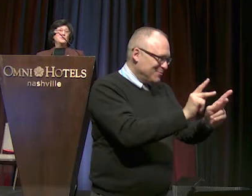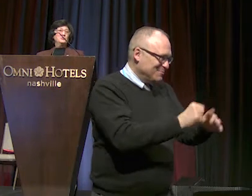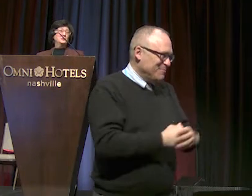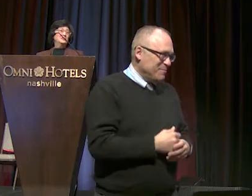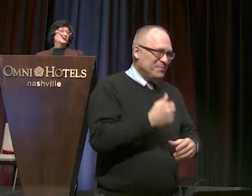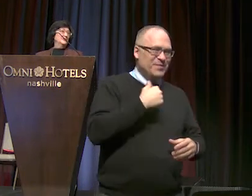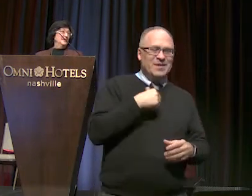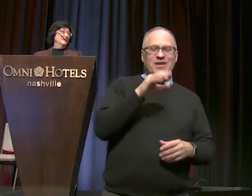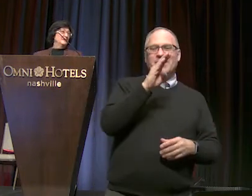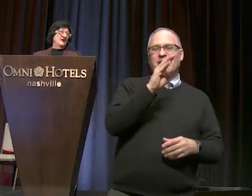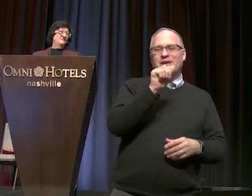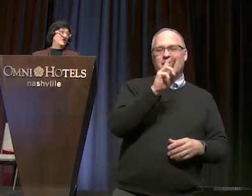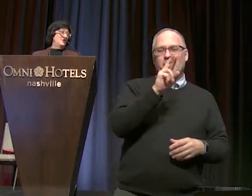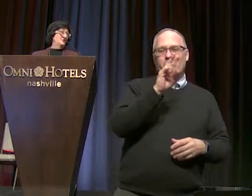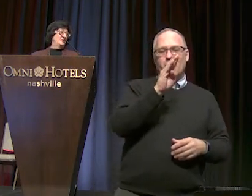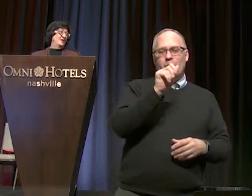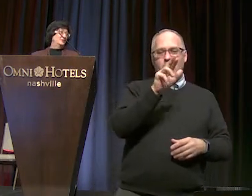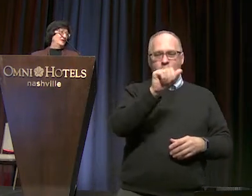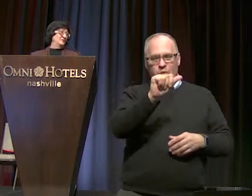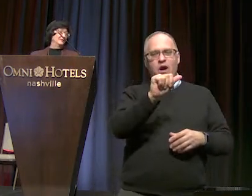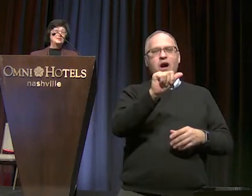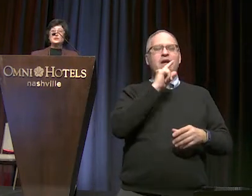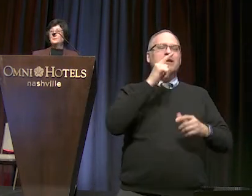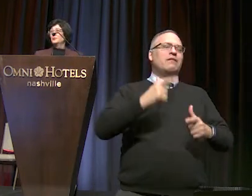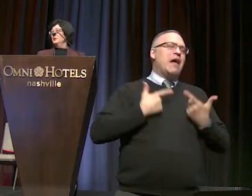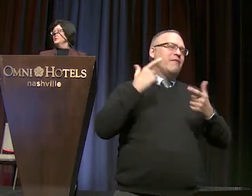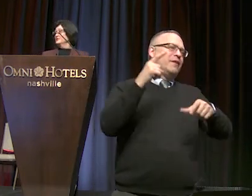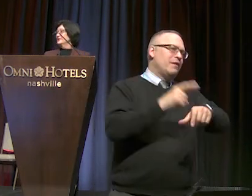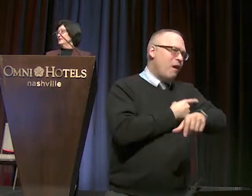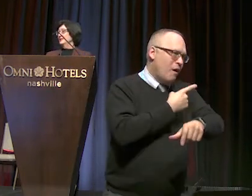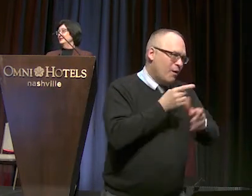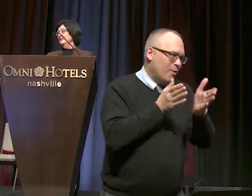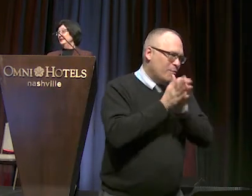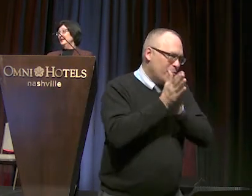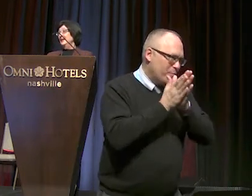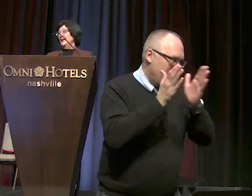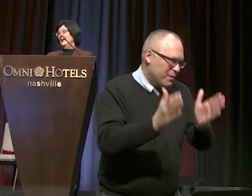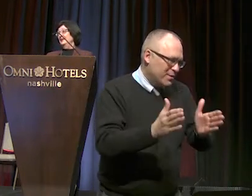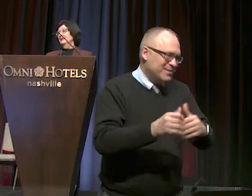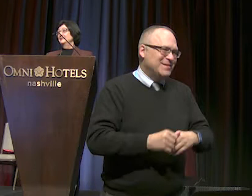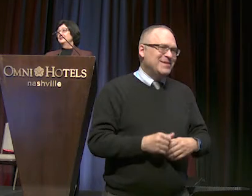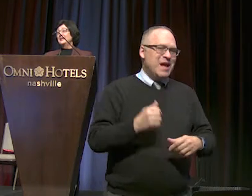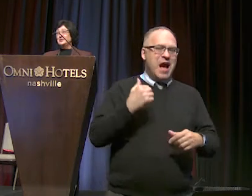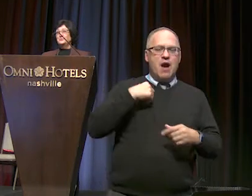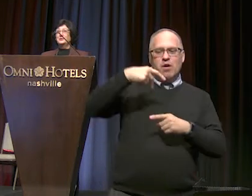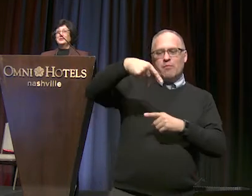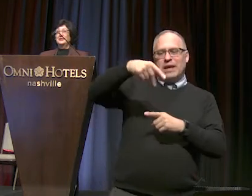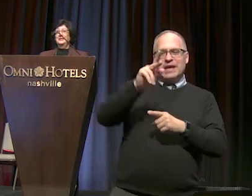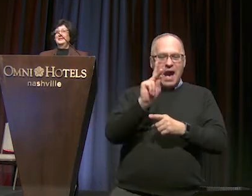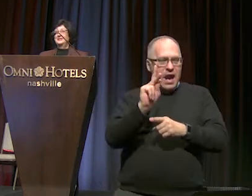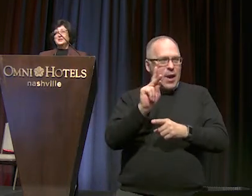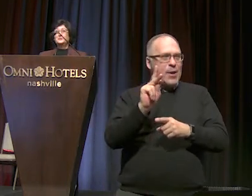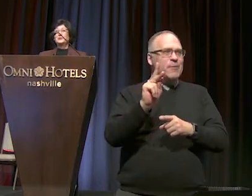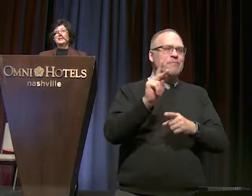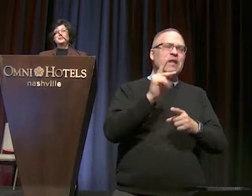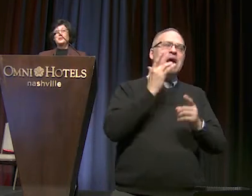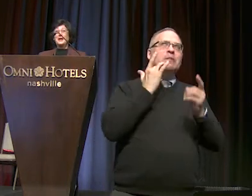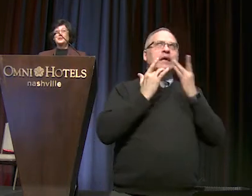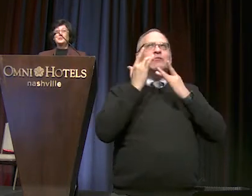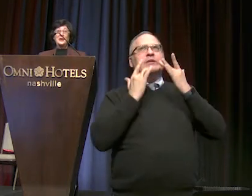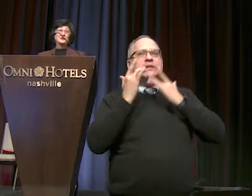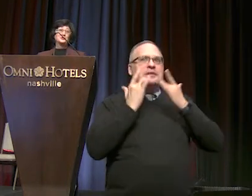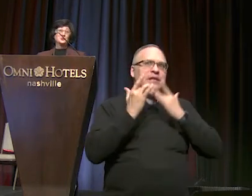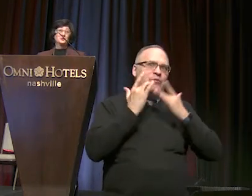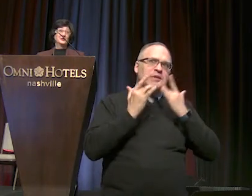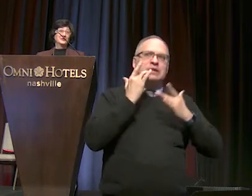I'm Barbara Borgegrain, lifelong United Methodist, preacher's kid, and desperately trying